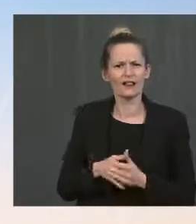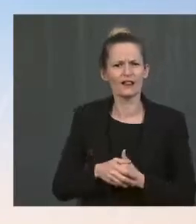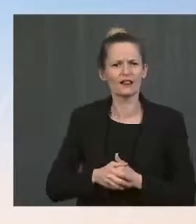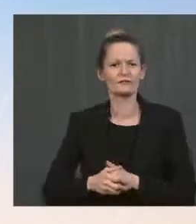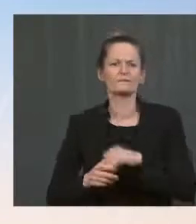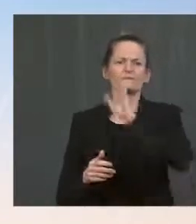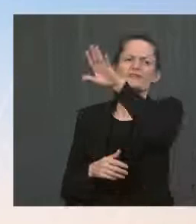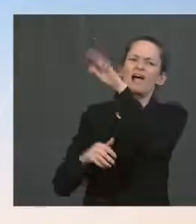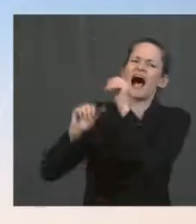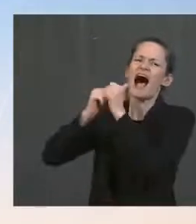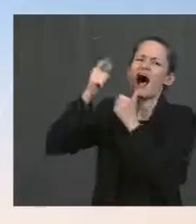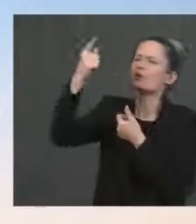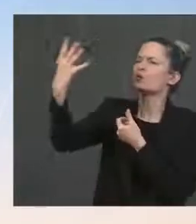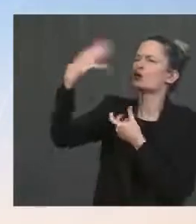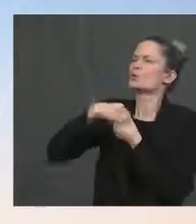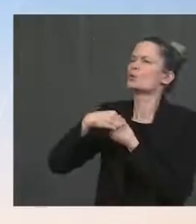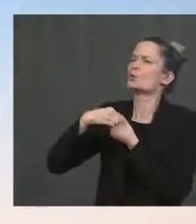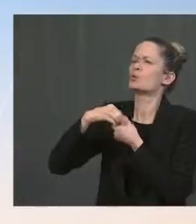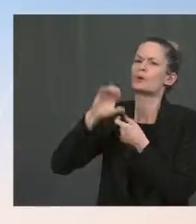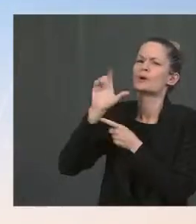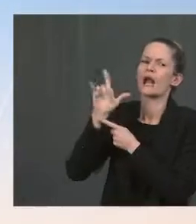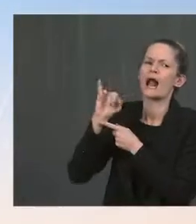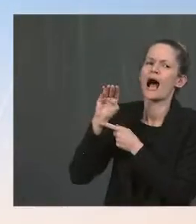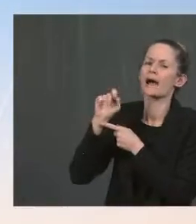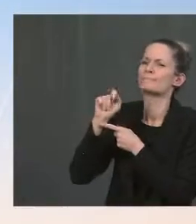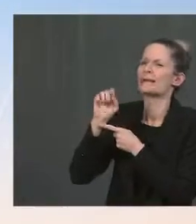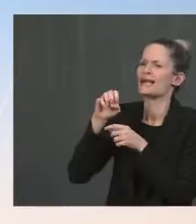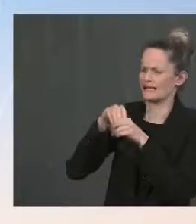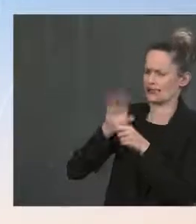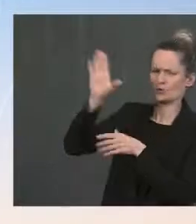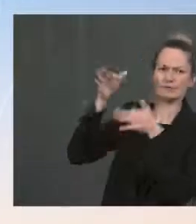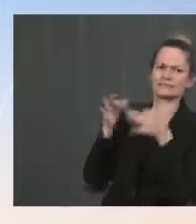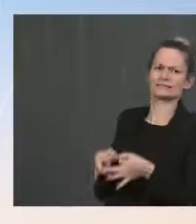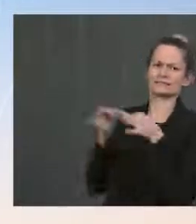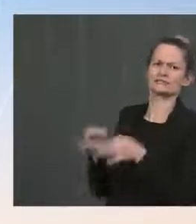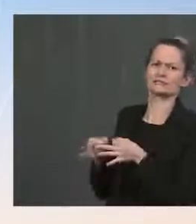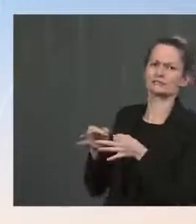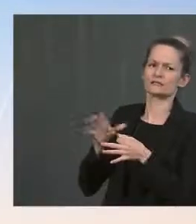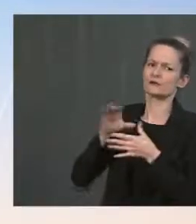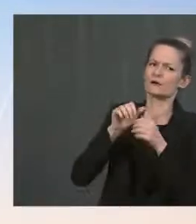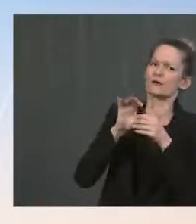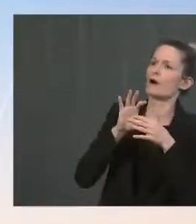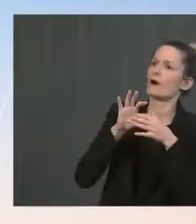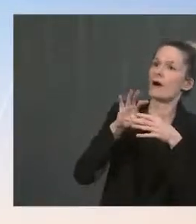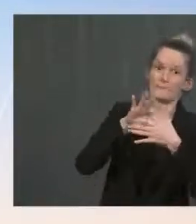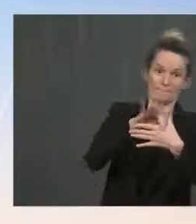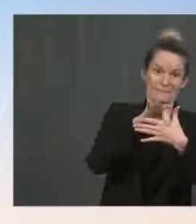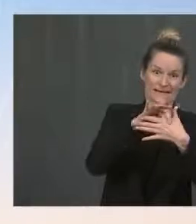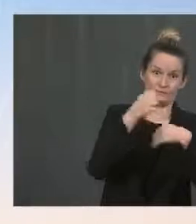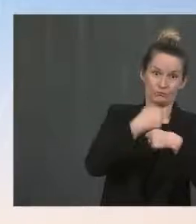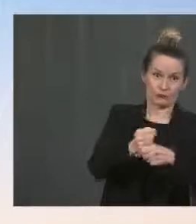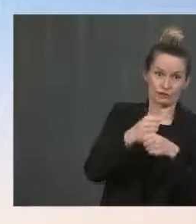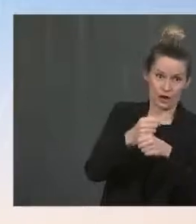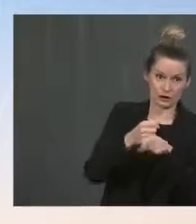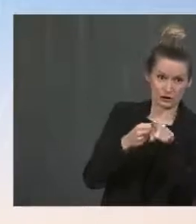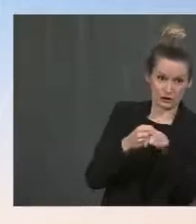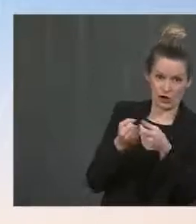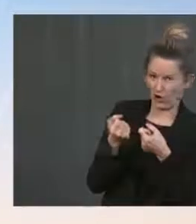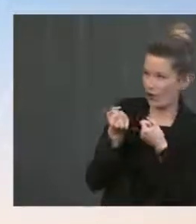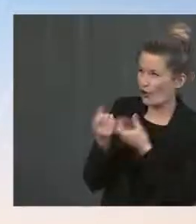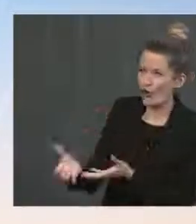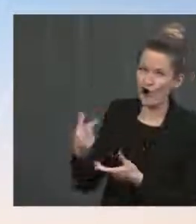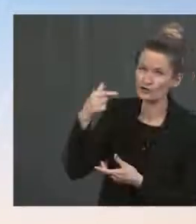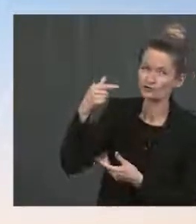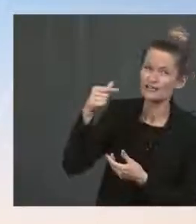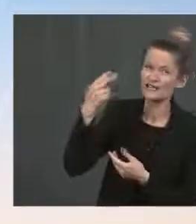meat production and consumption is one of the leading greenhouse gas emitting areas of the economy,